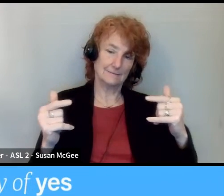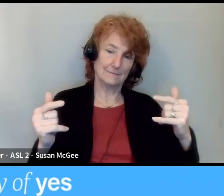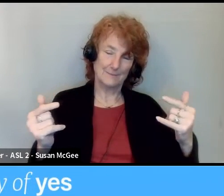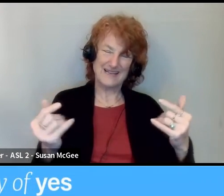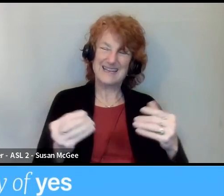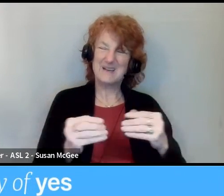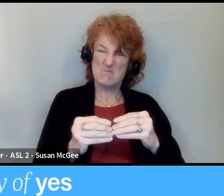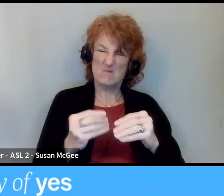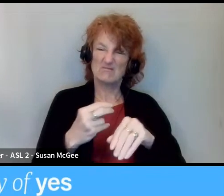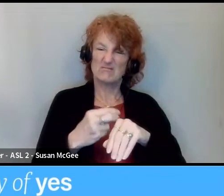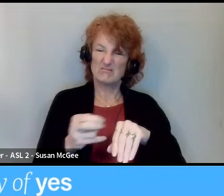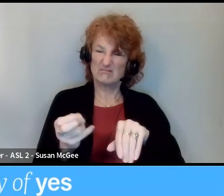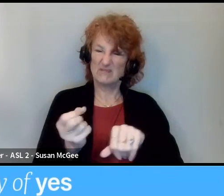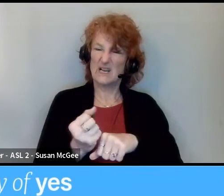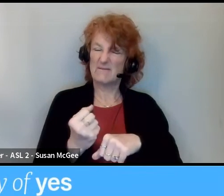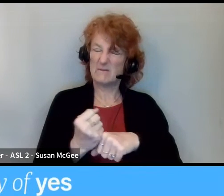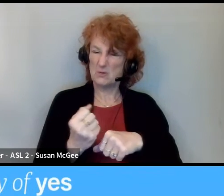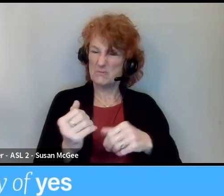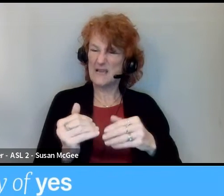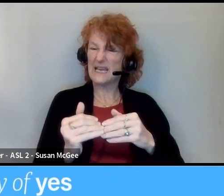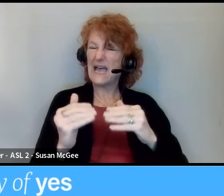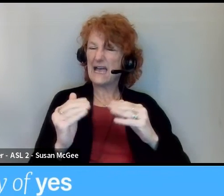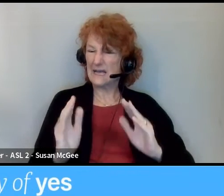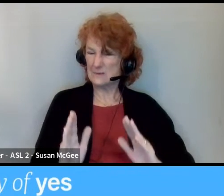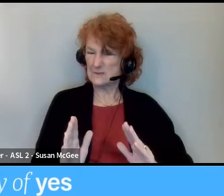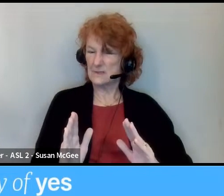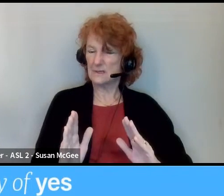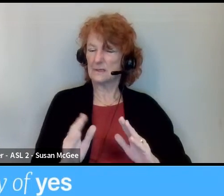there. So we went